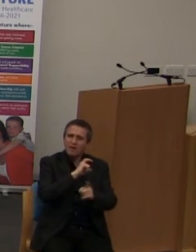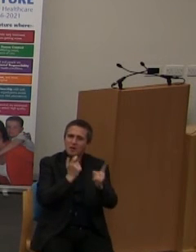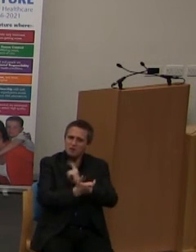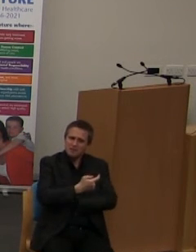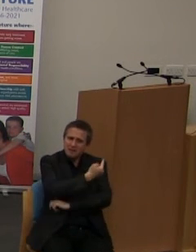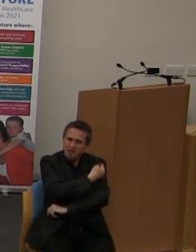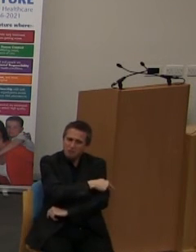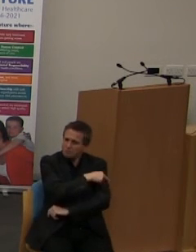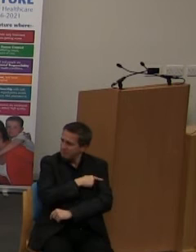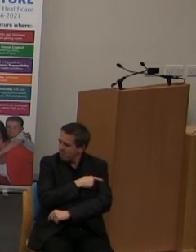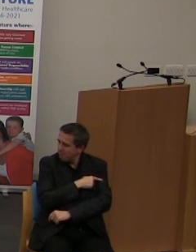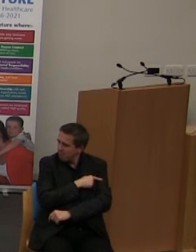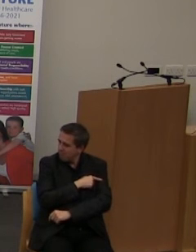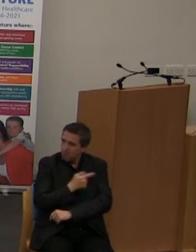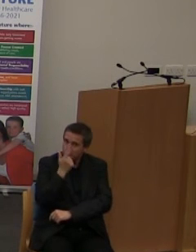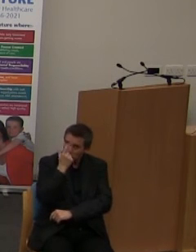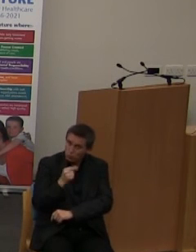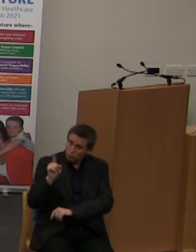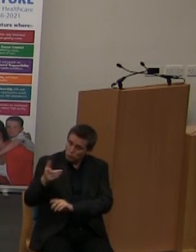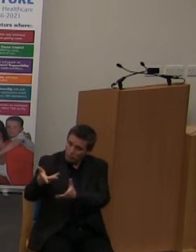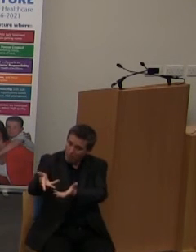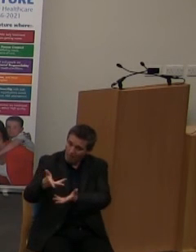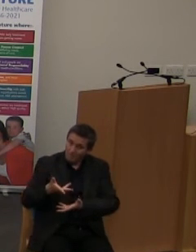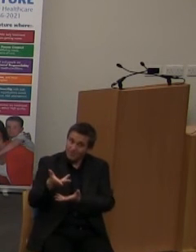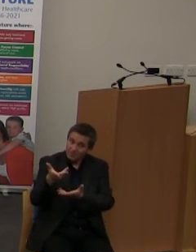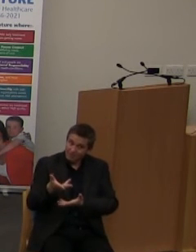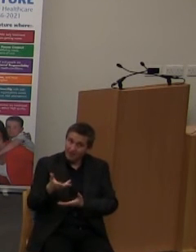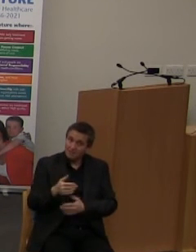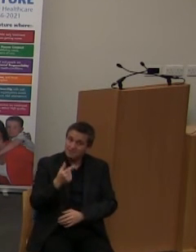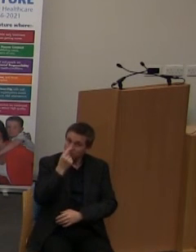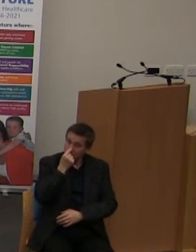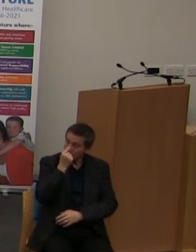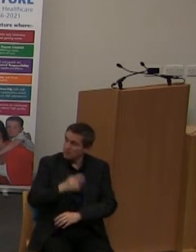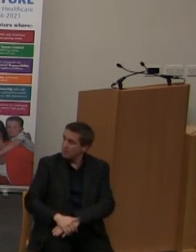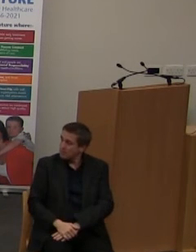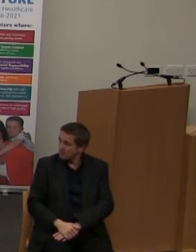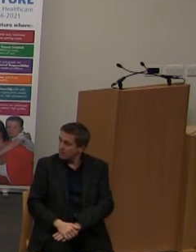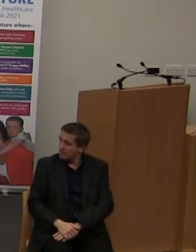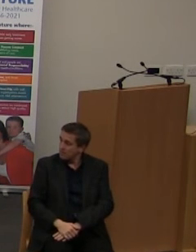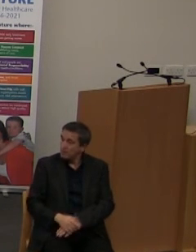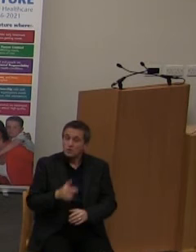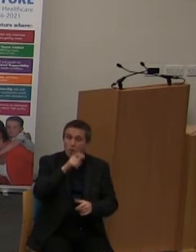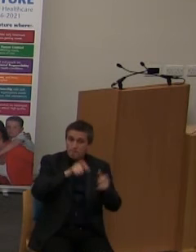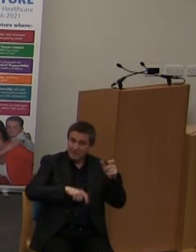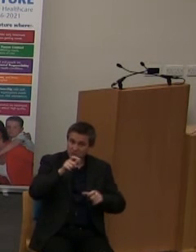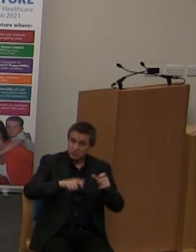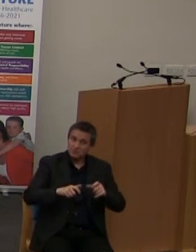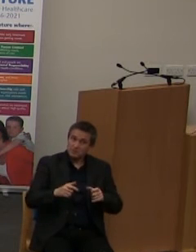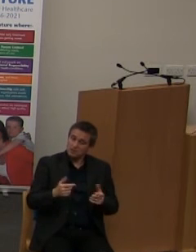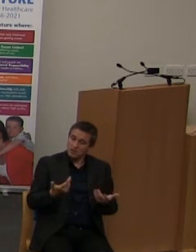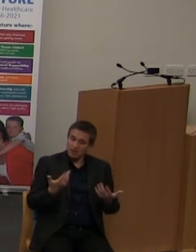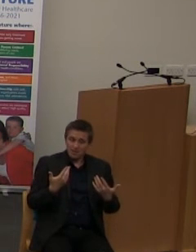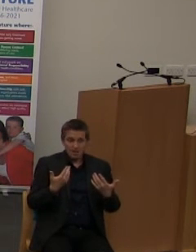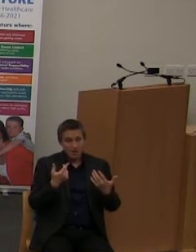If it were possible to provide patient transport to Falkirk Community Hospital for patients having to travel there, that would